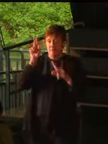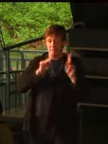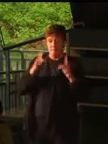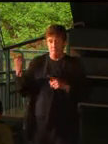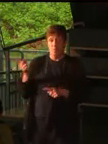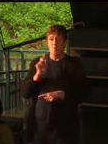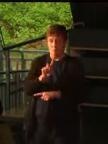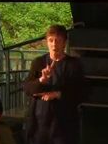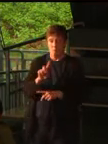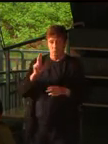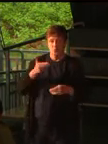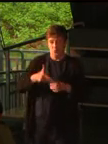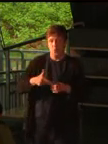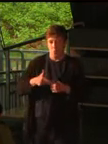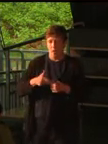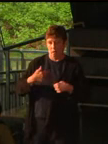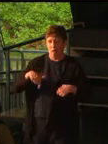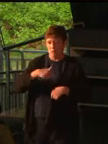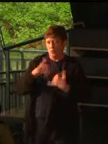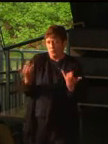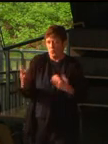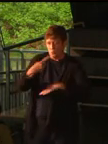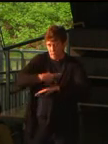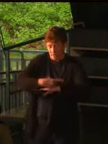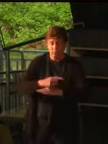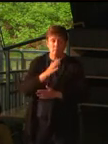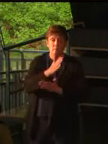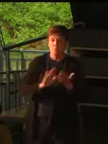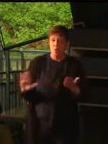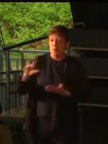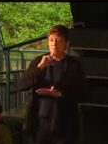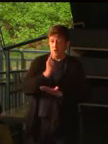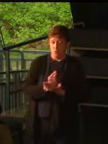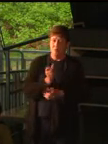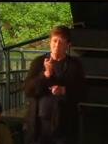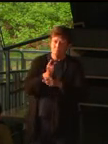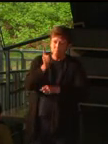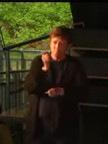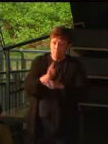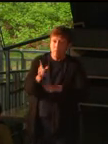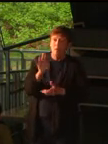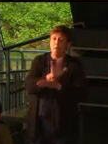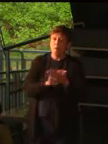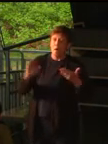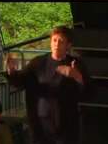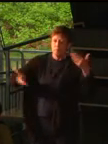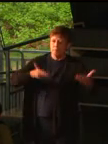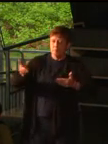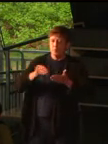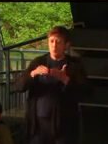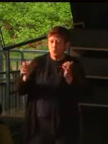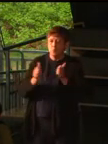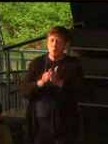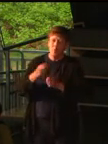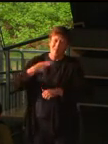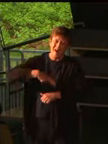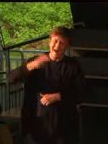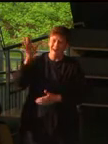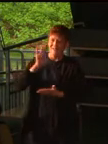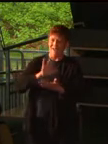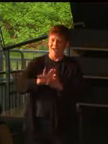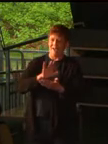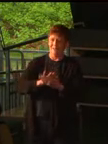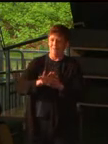the podium. As part of graduation each year, the college invites students with the highest